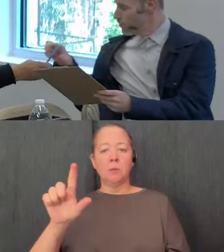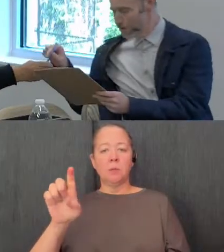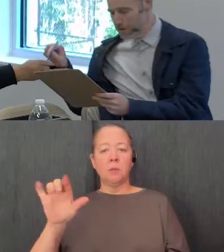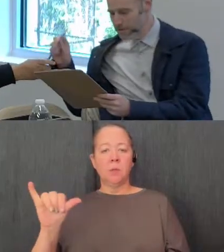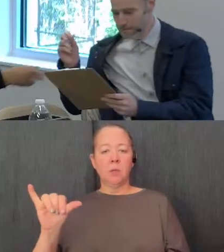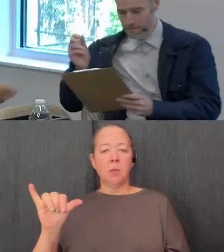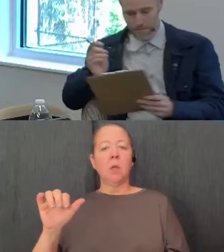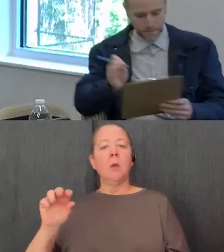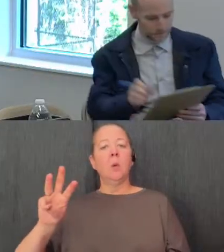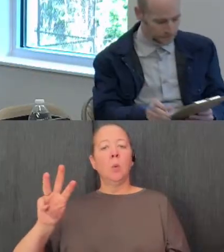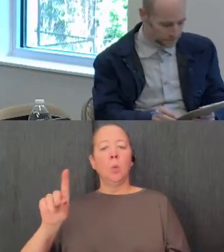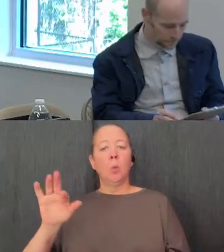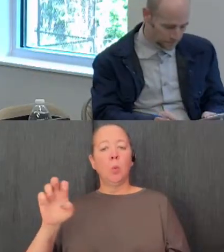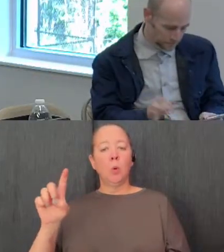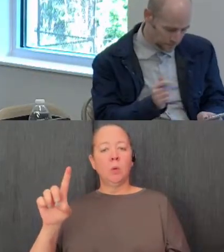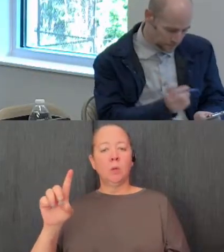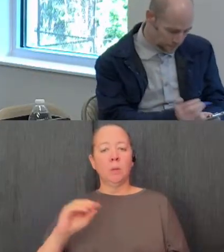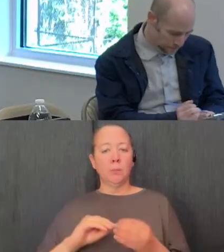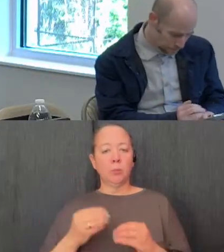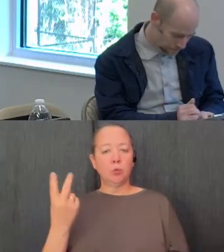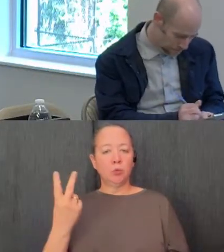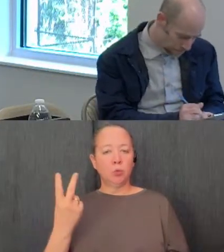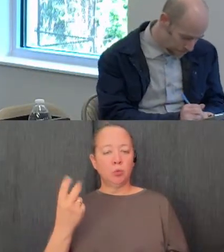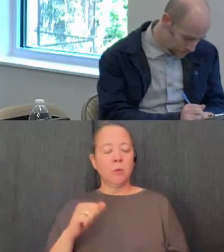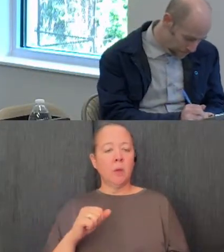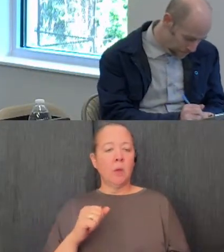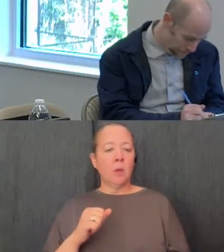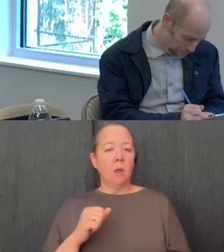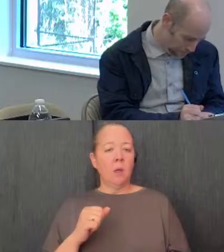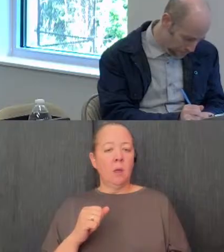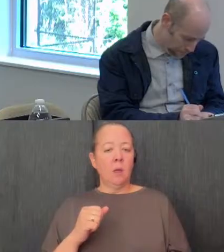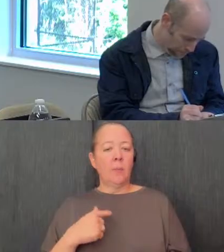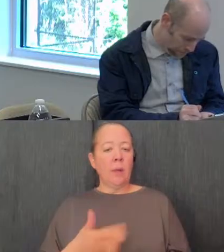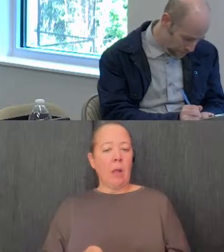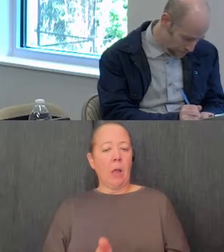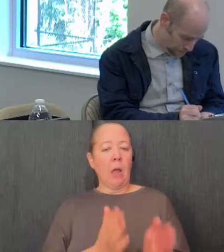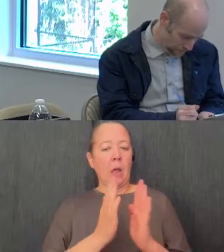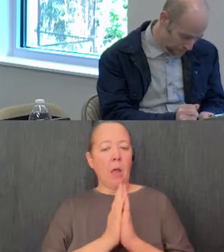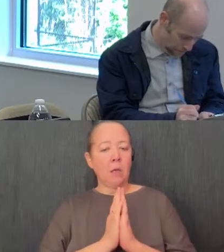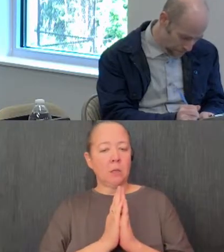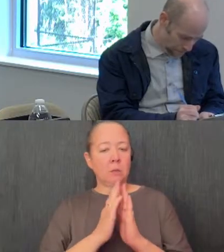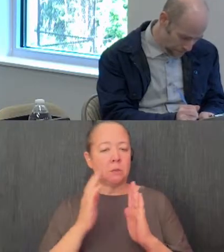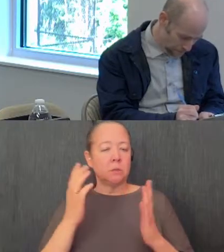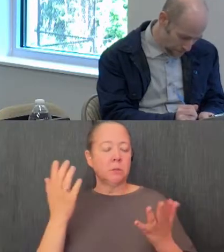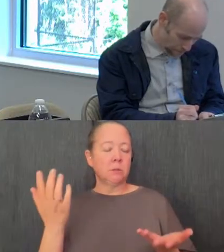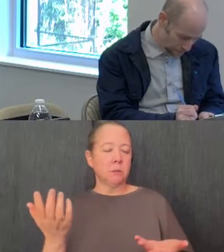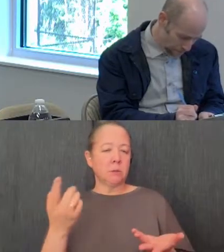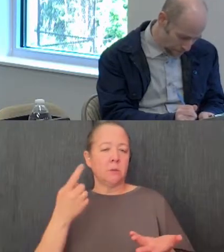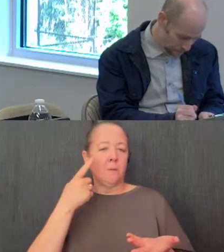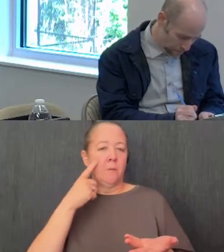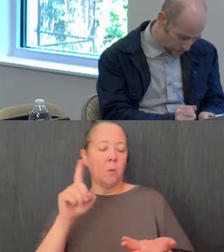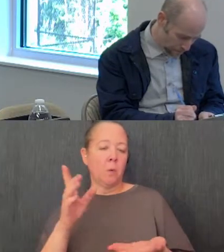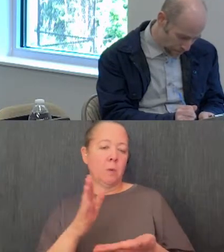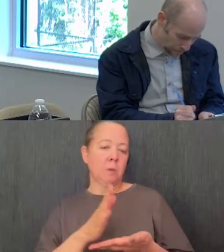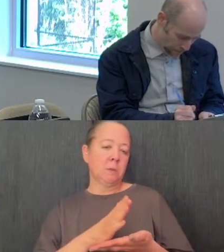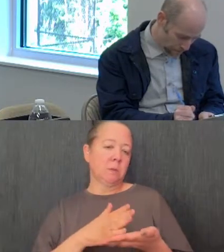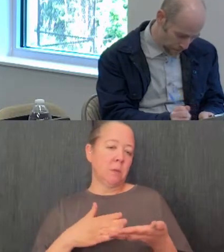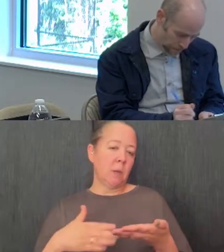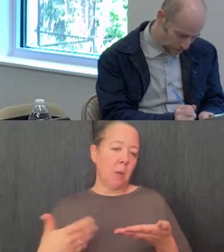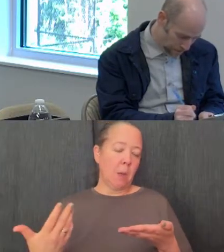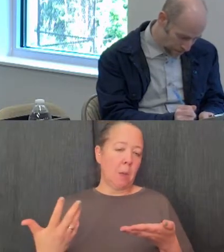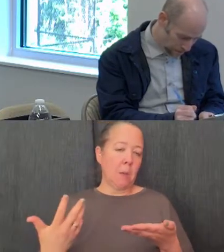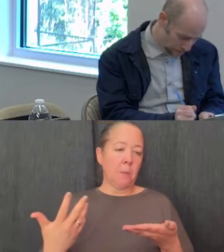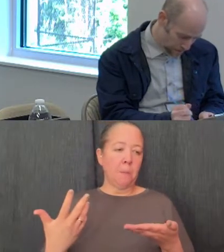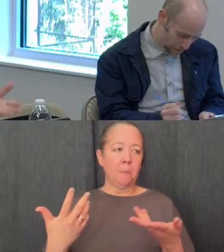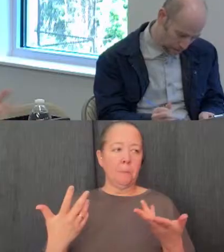maybe ask for some indulgence here. Normally, at these meetings, we don't ask questions that we